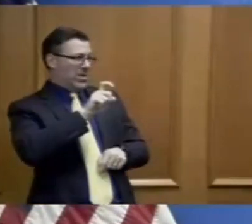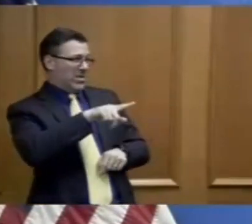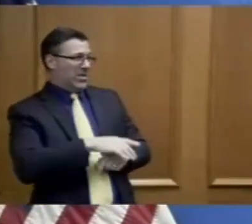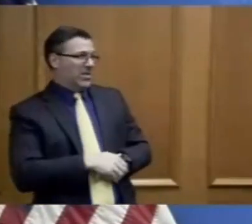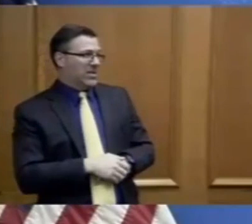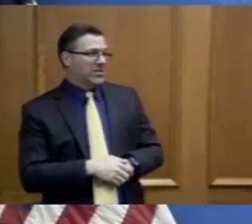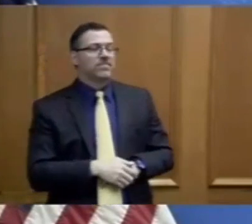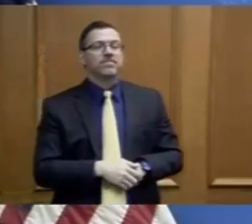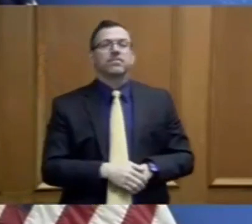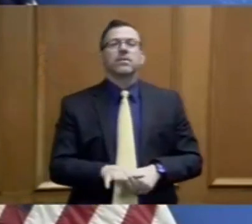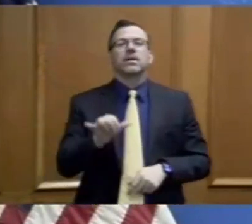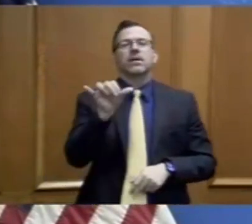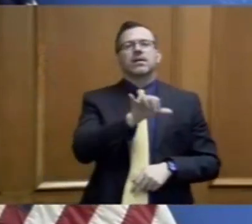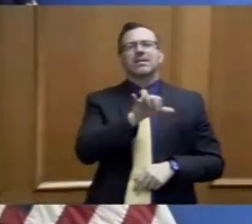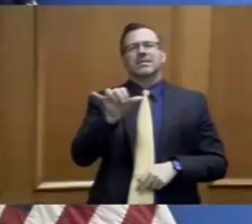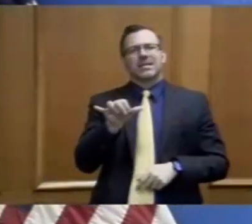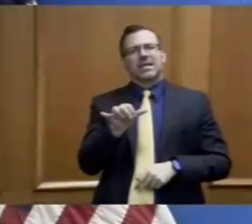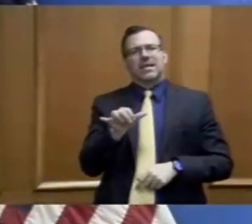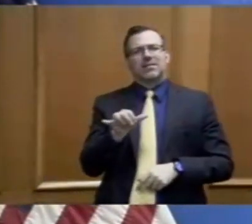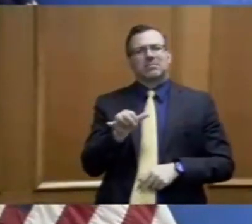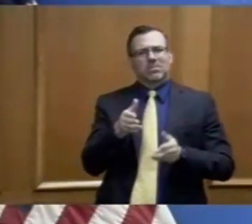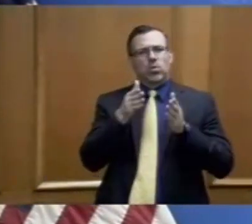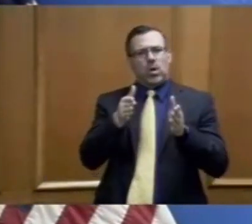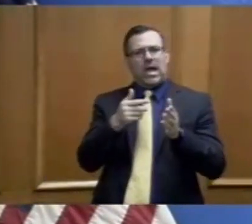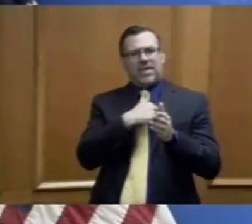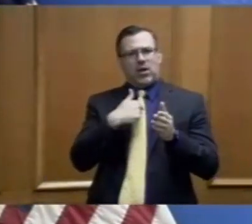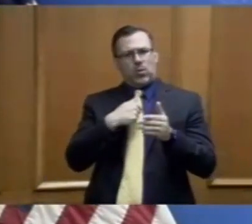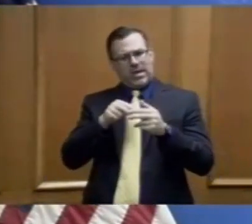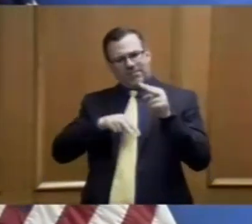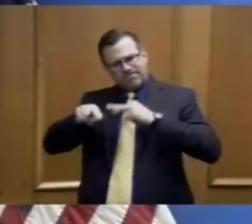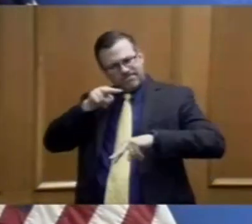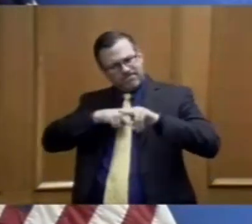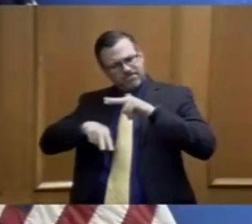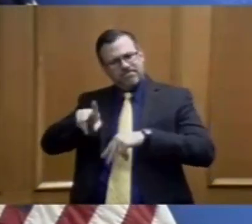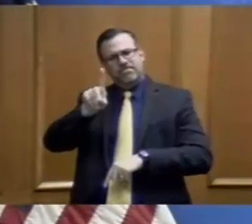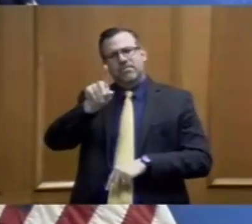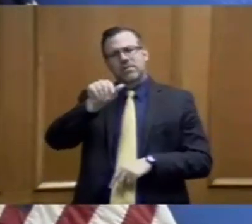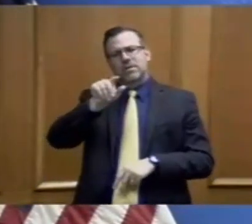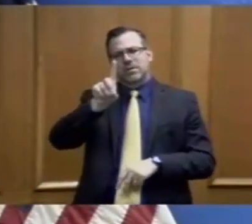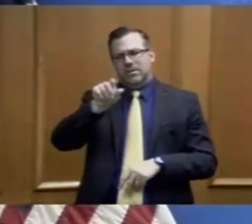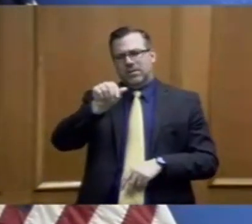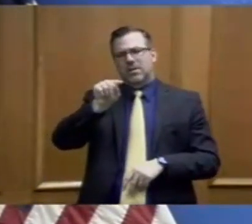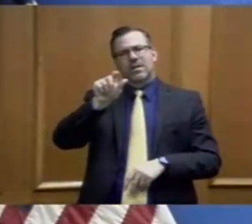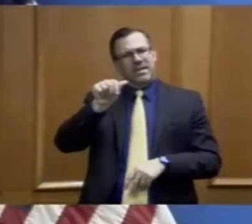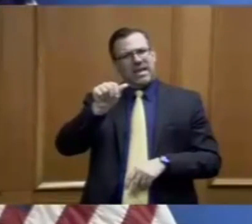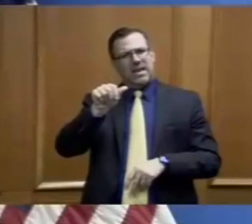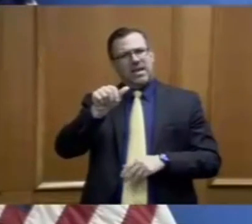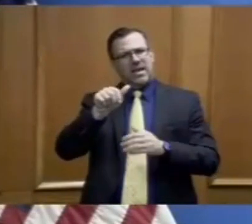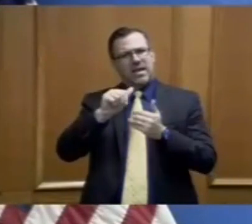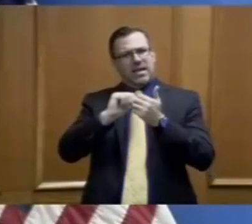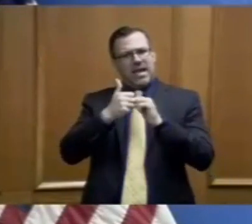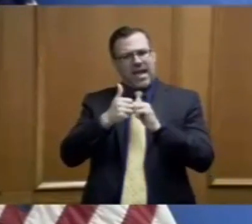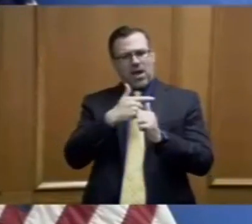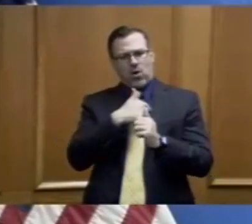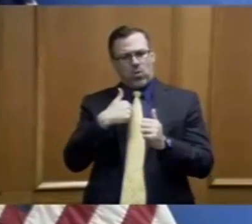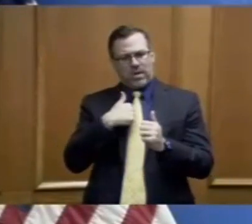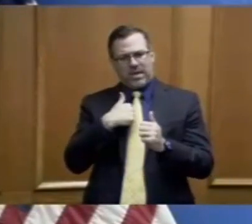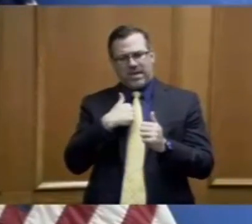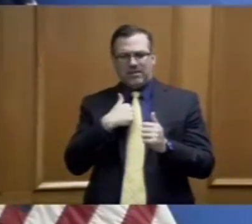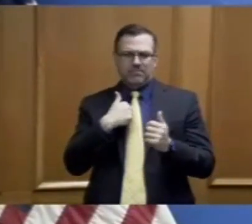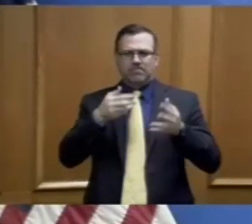the same way that we follow data to make decisions about how it is that we got us to the place where we are today,